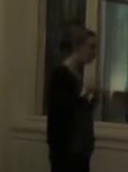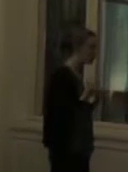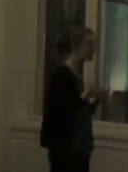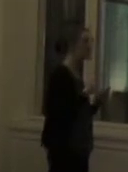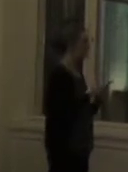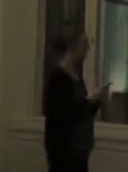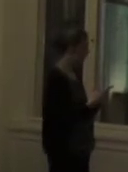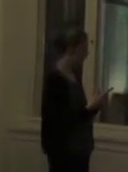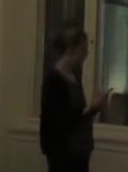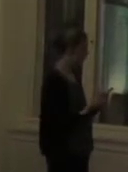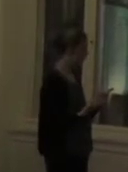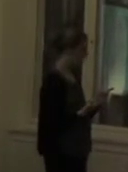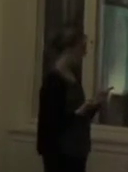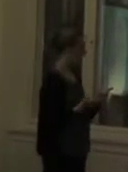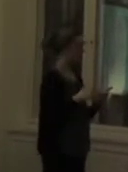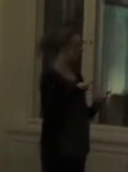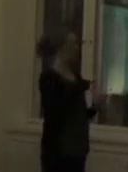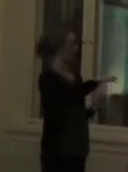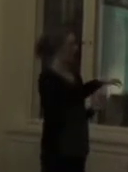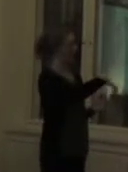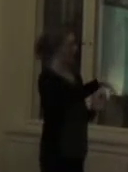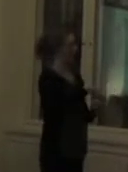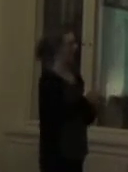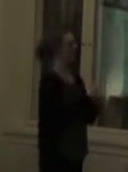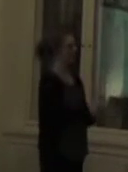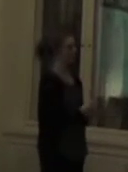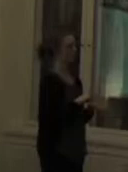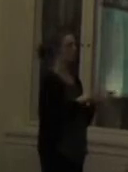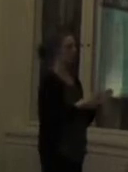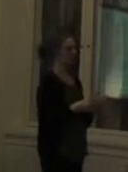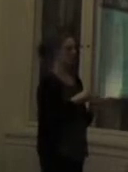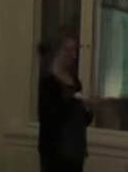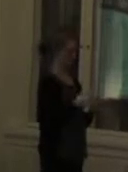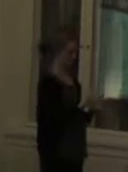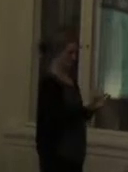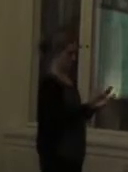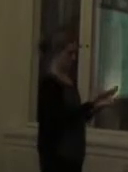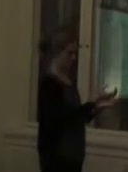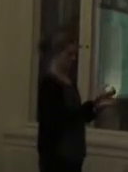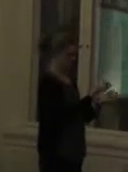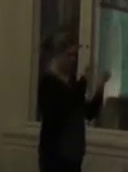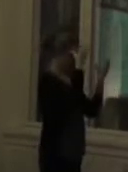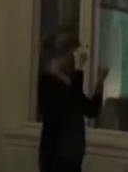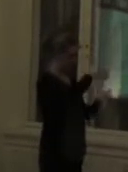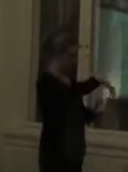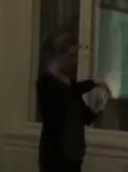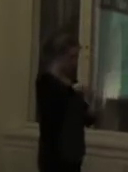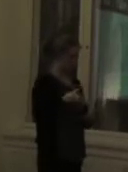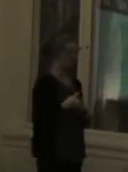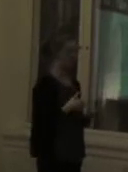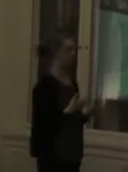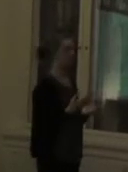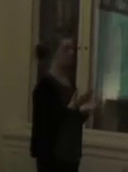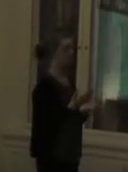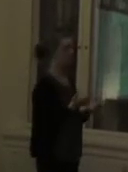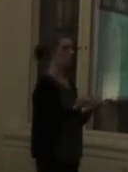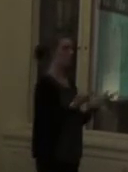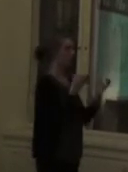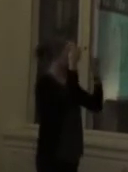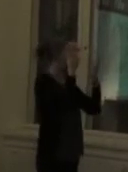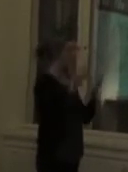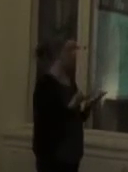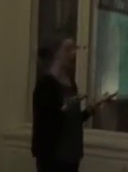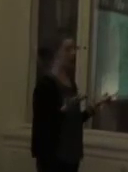that we can gather that is not available in real life anywhere else on